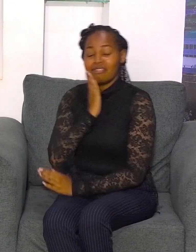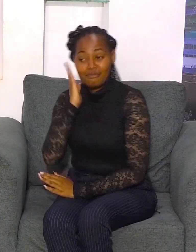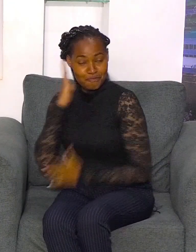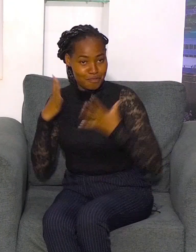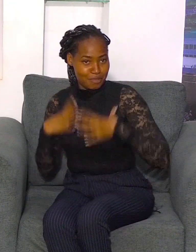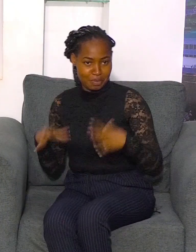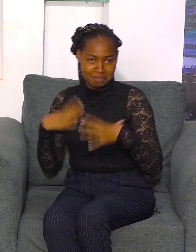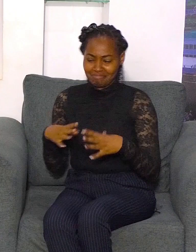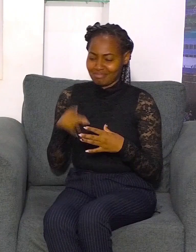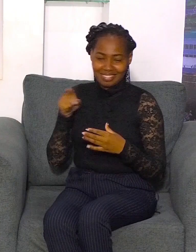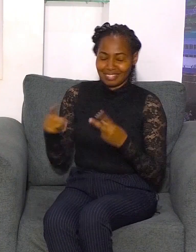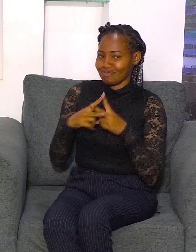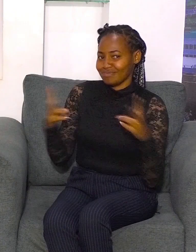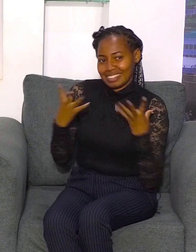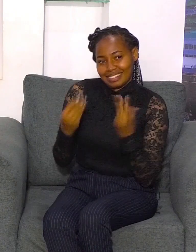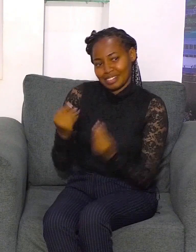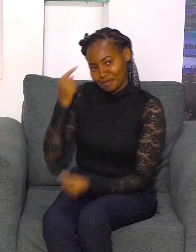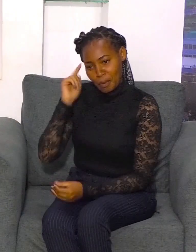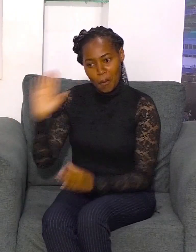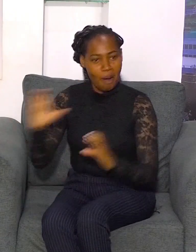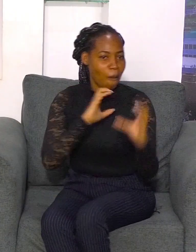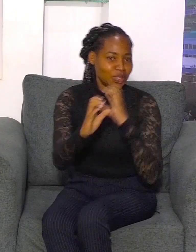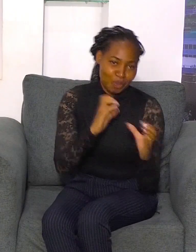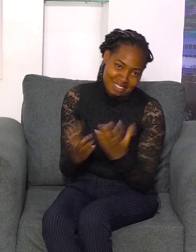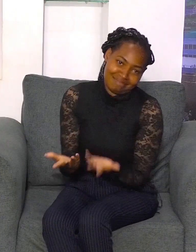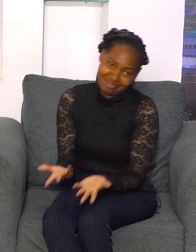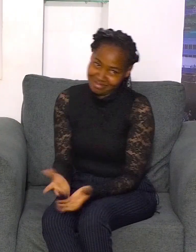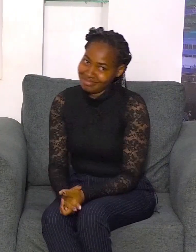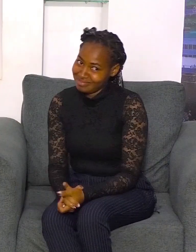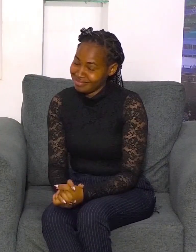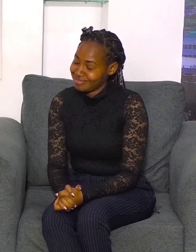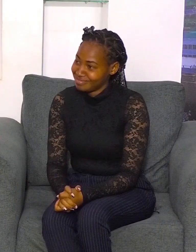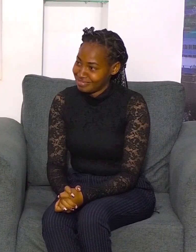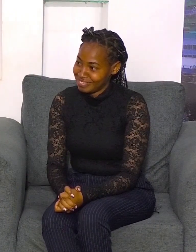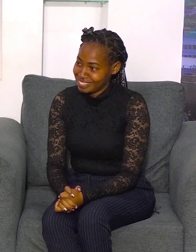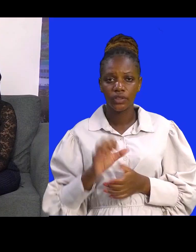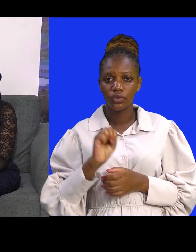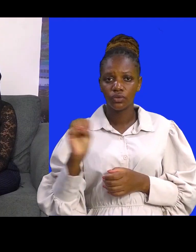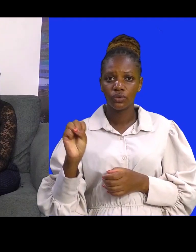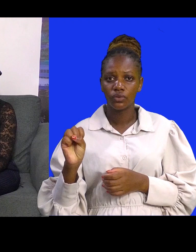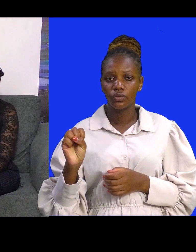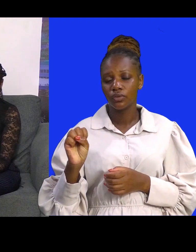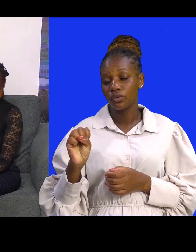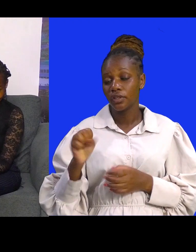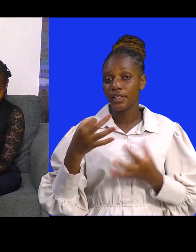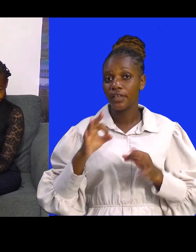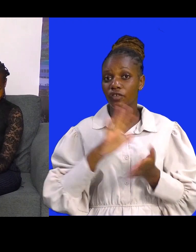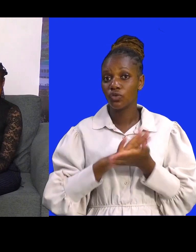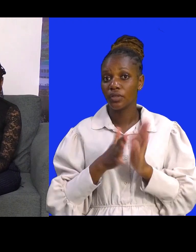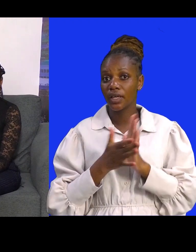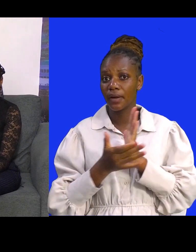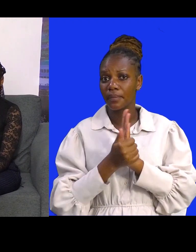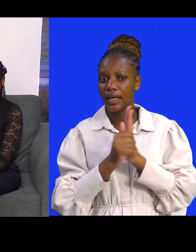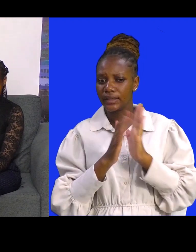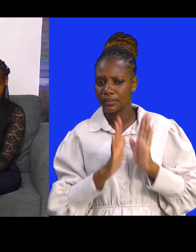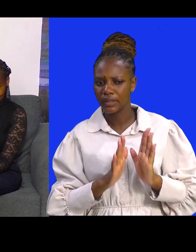deaf, then you become, an expert, and it becomes easy to communicate with the deaf. So for you to be somehow